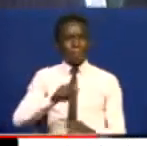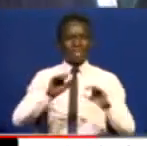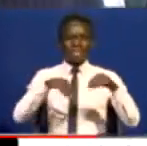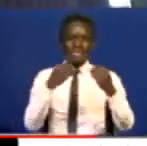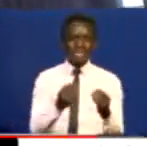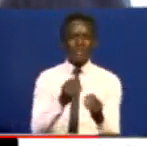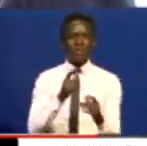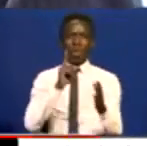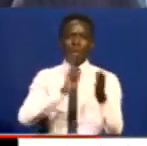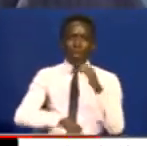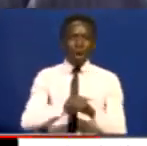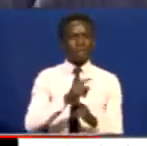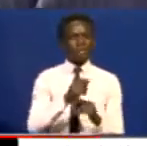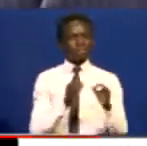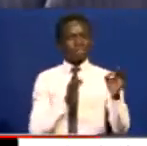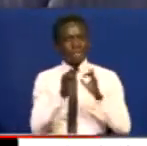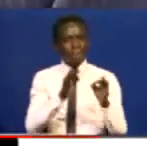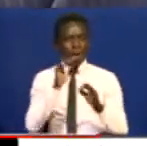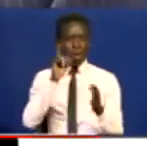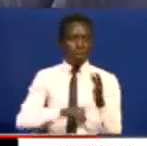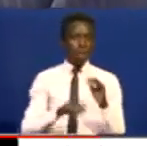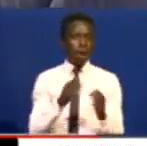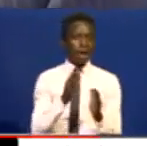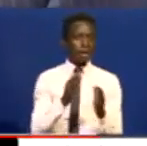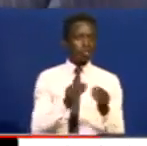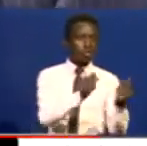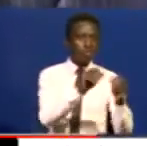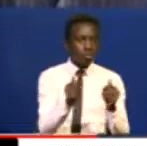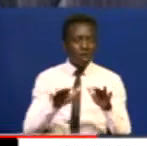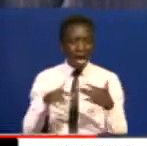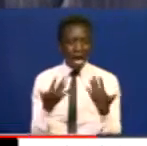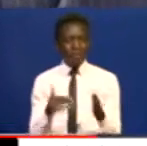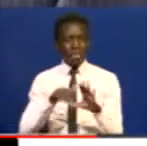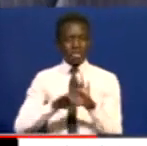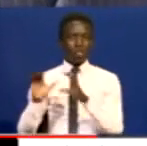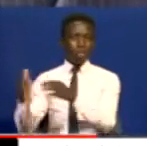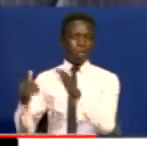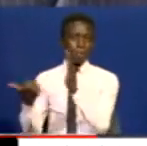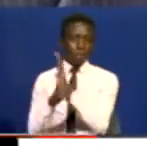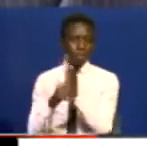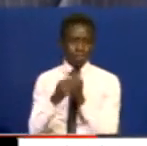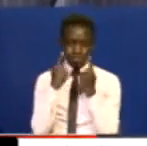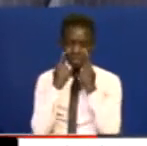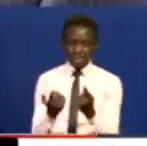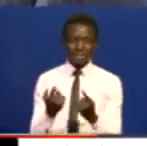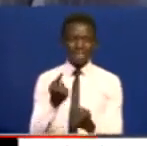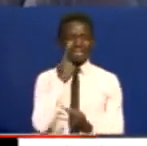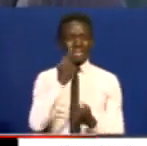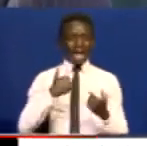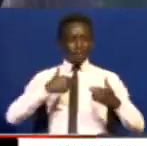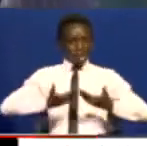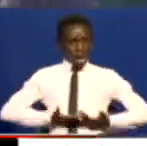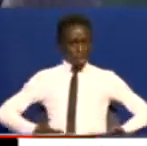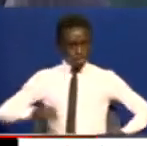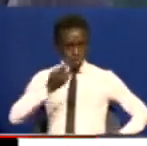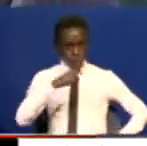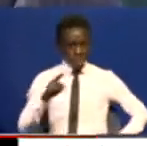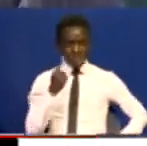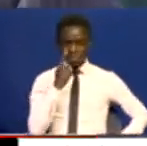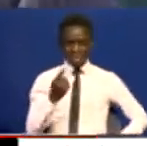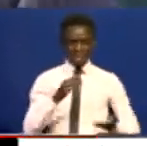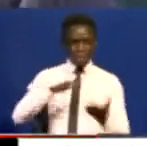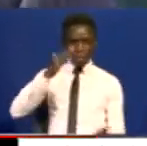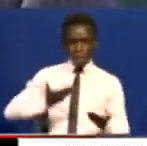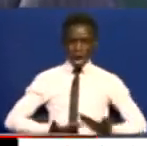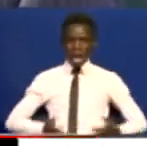issues that the community is facing. Like now, we are faced by starvation. If we need to produce